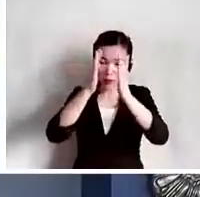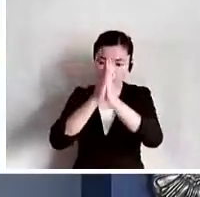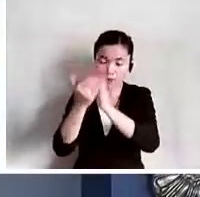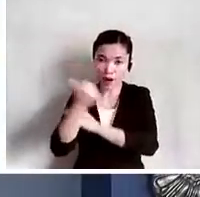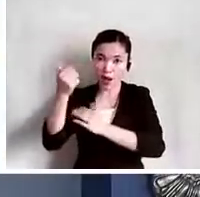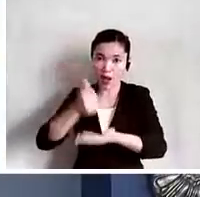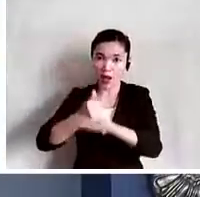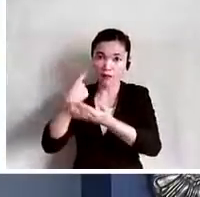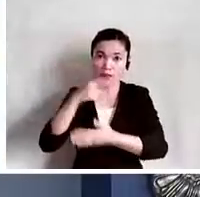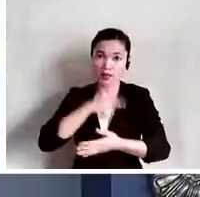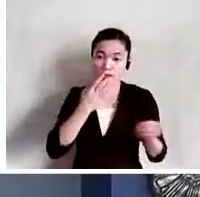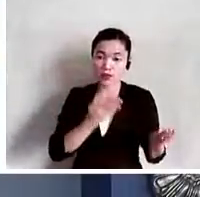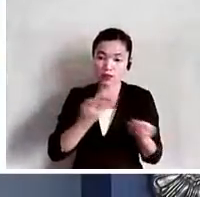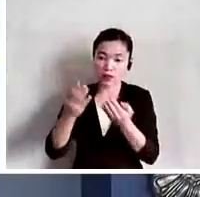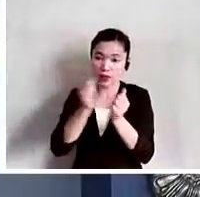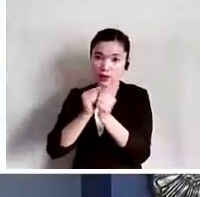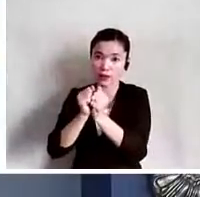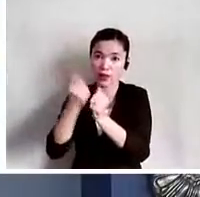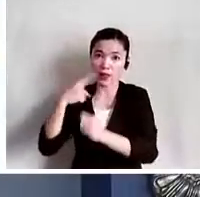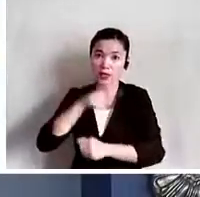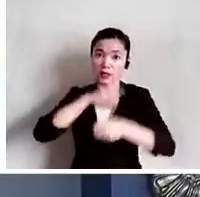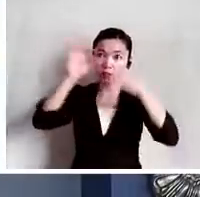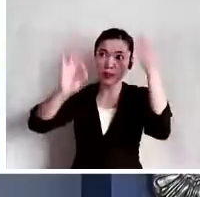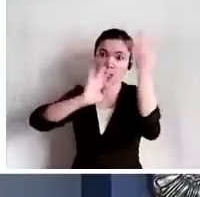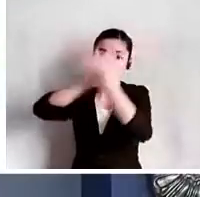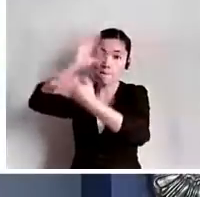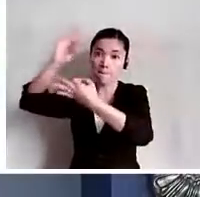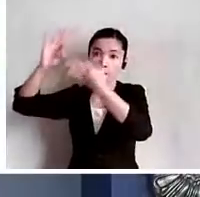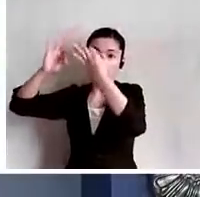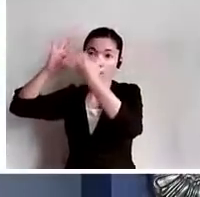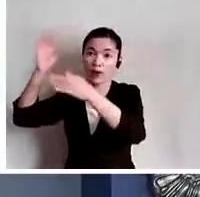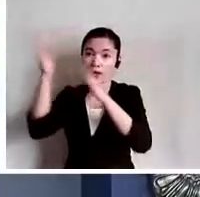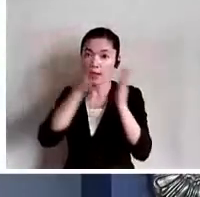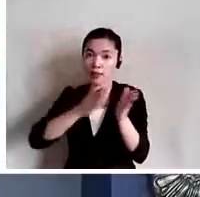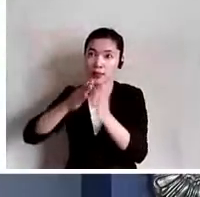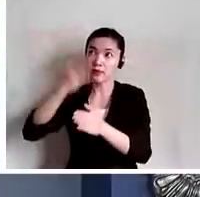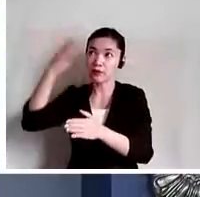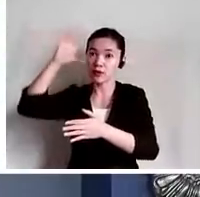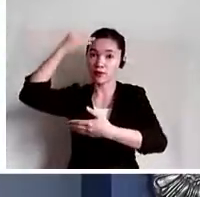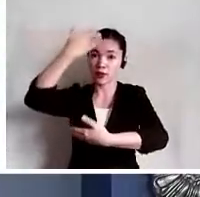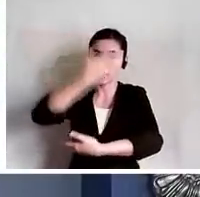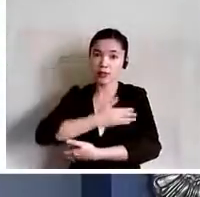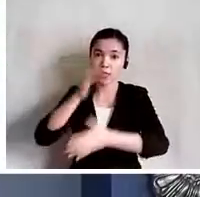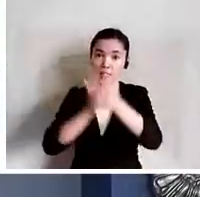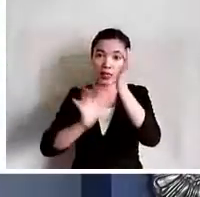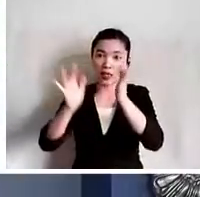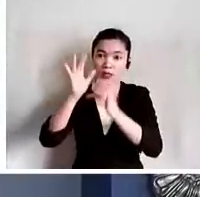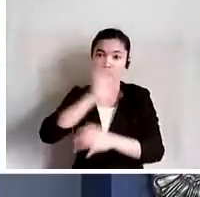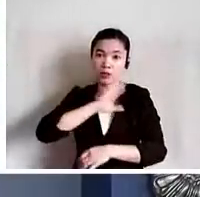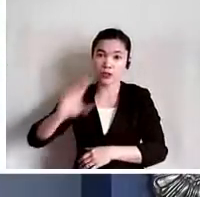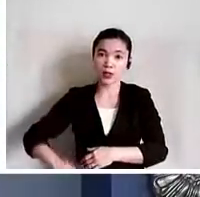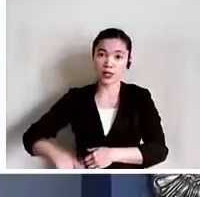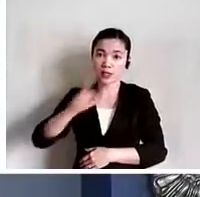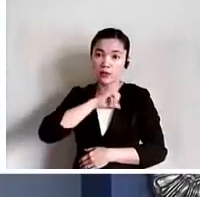us to that banquet set forth by your Son, Jesus Christ our Lord. Amen.